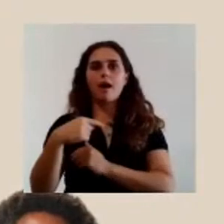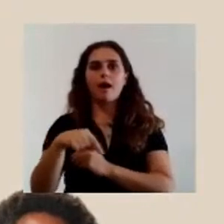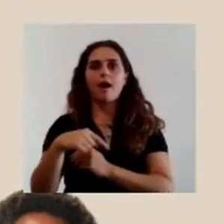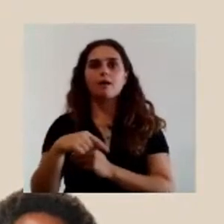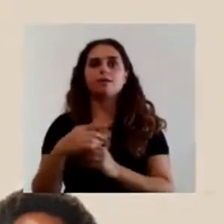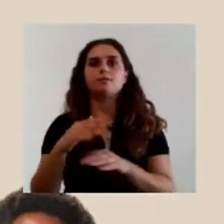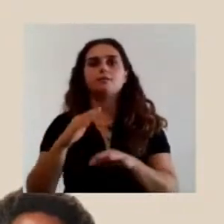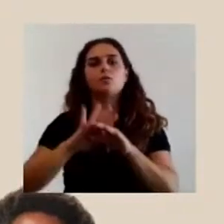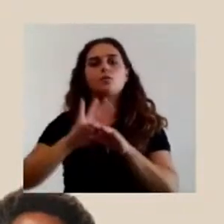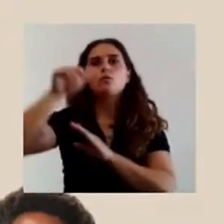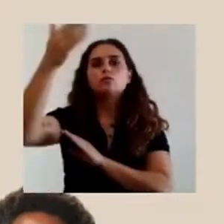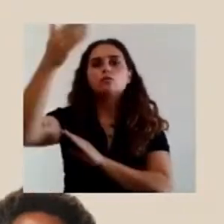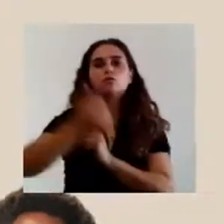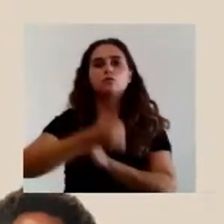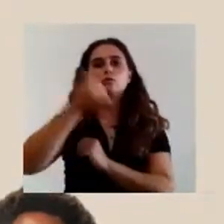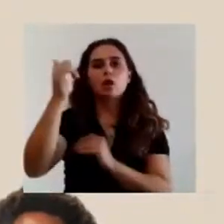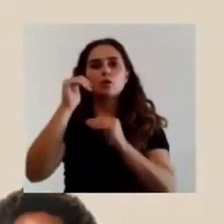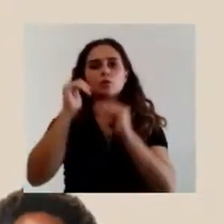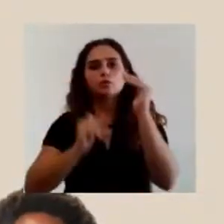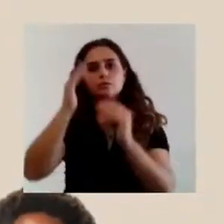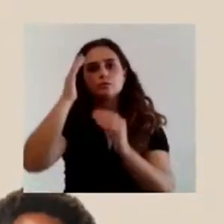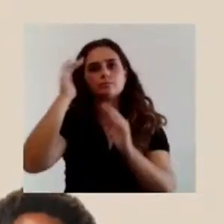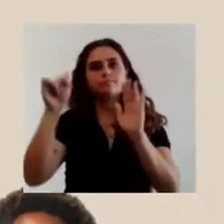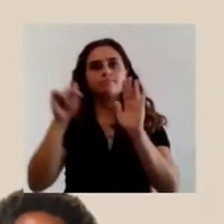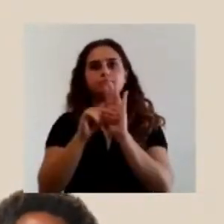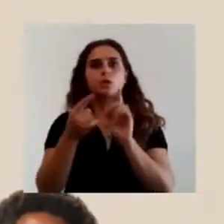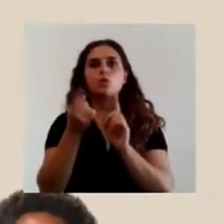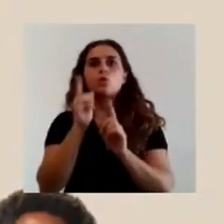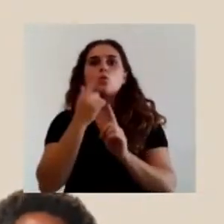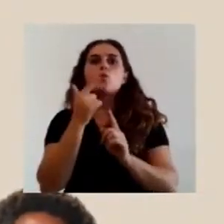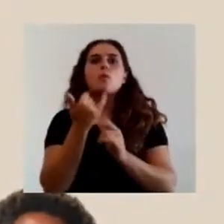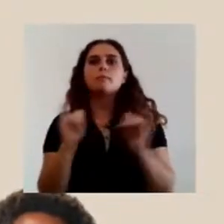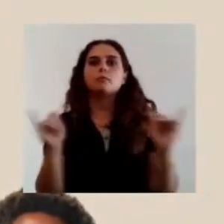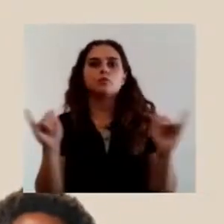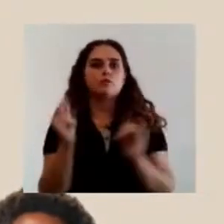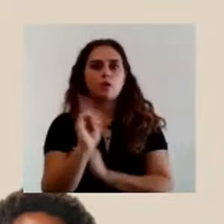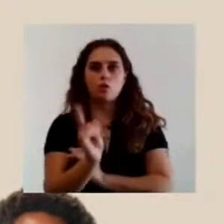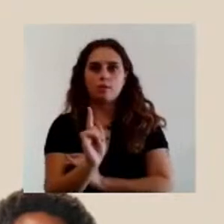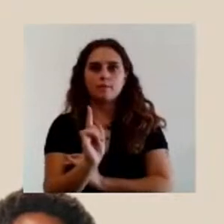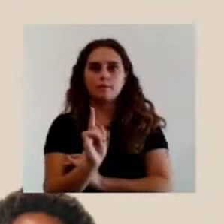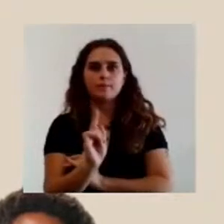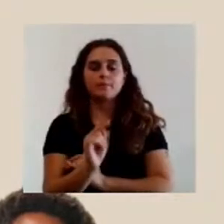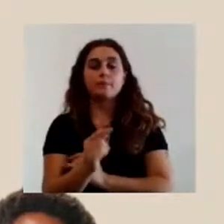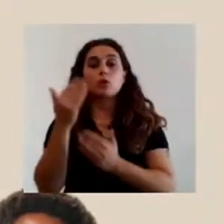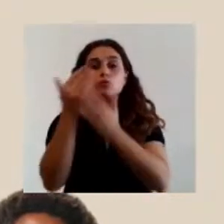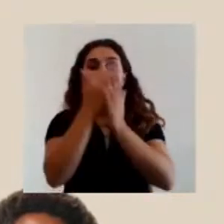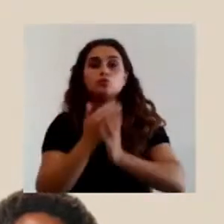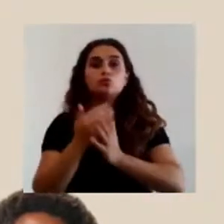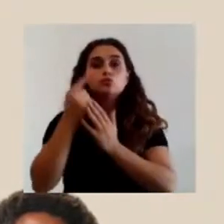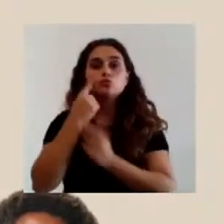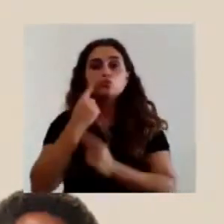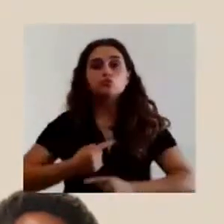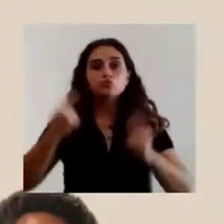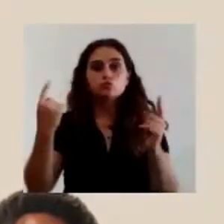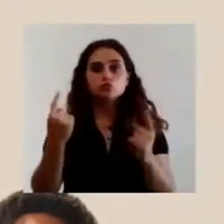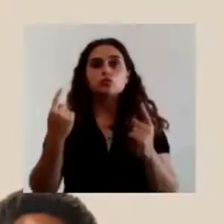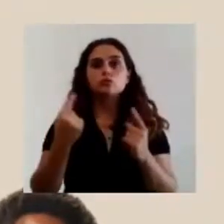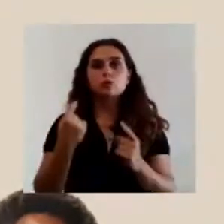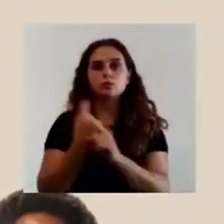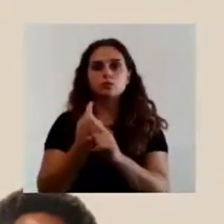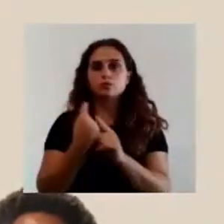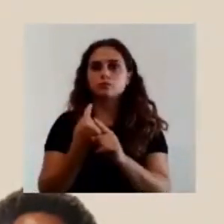creating a better world by reducing bias is not an impractical one. Studies have shown that prejudice